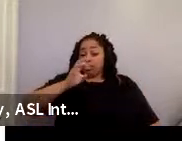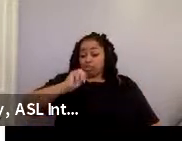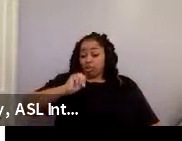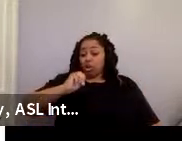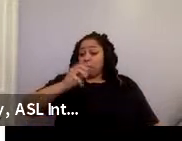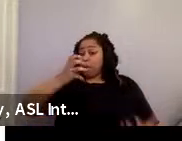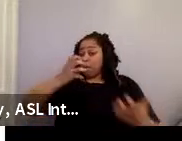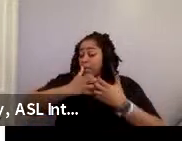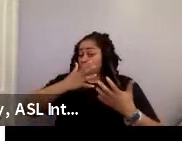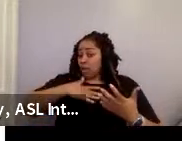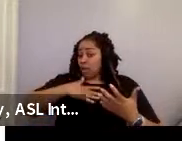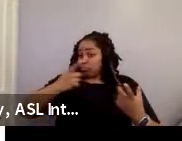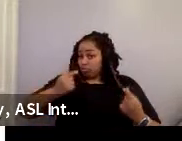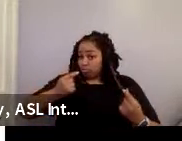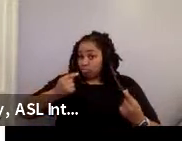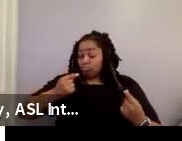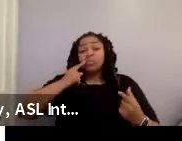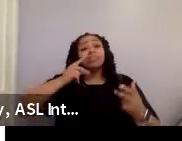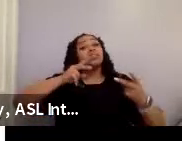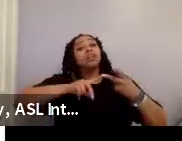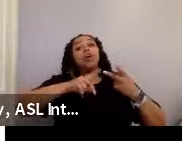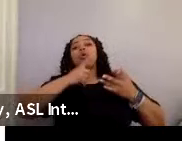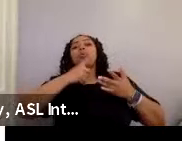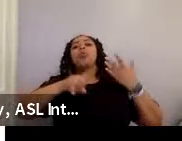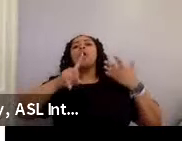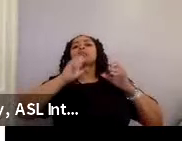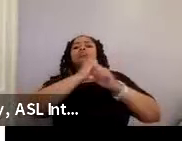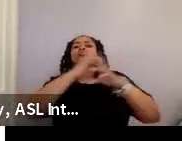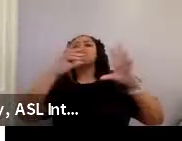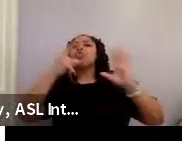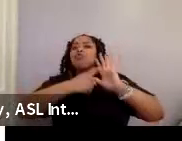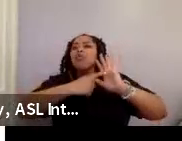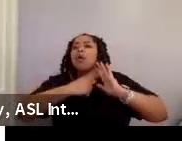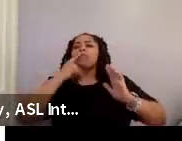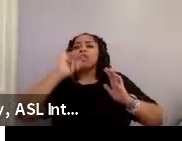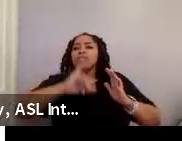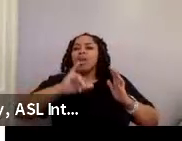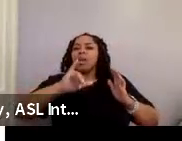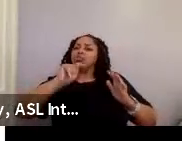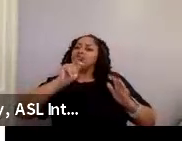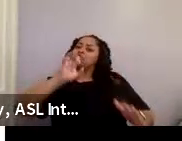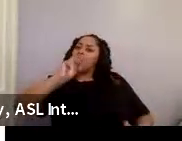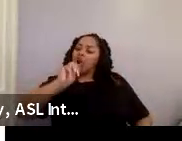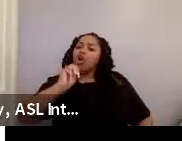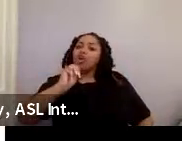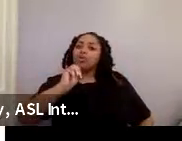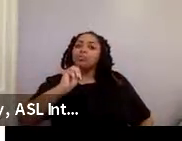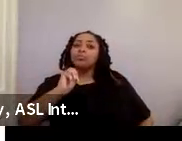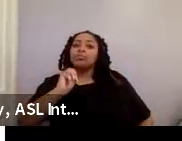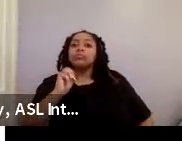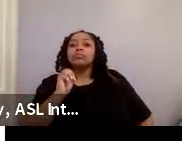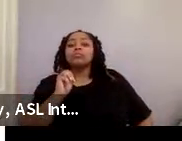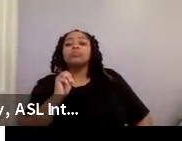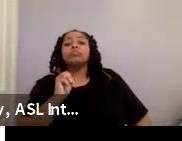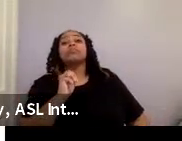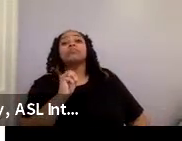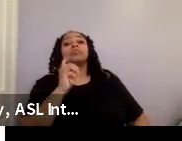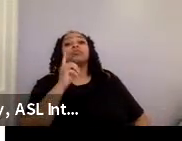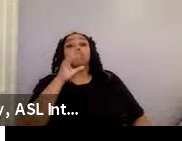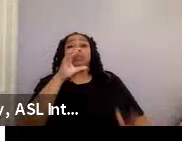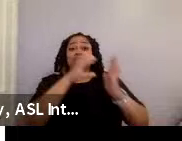with? Secondly, what are the scoping requirements for that defined term? So in this case, in Chapter